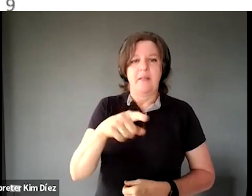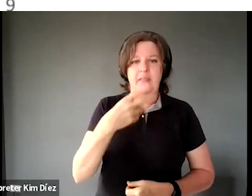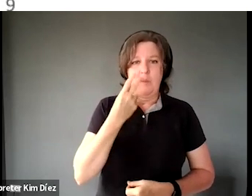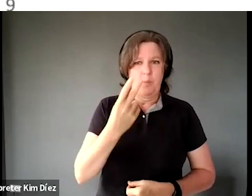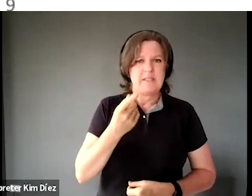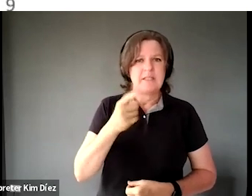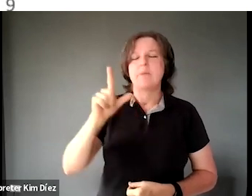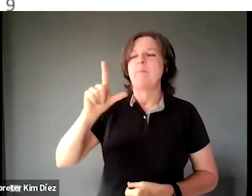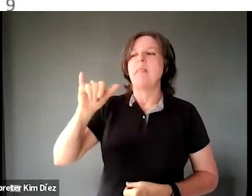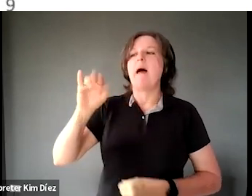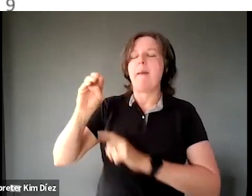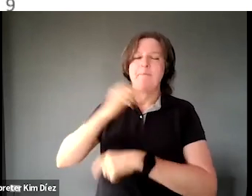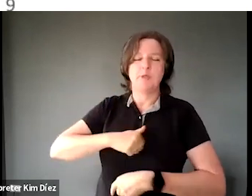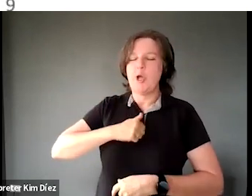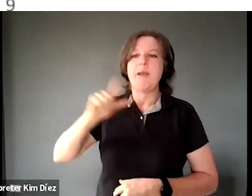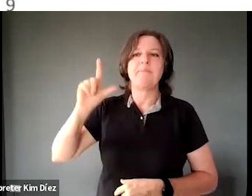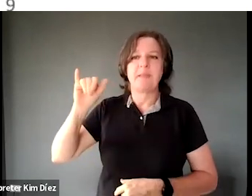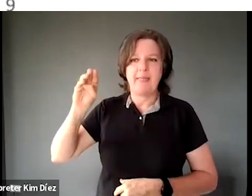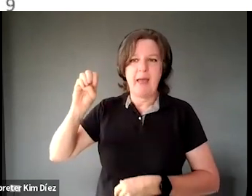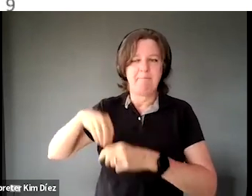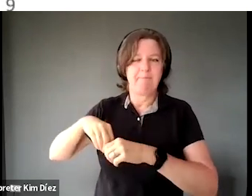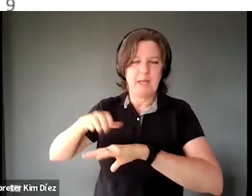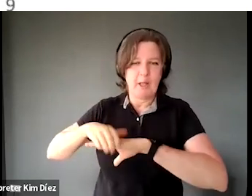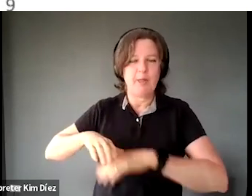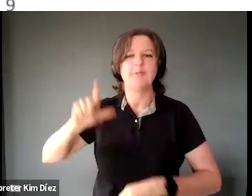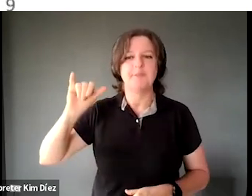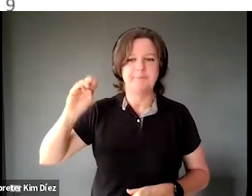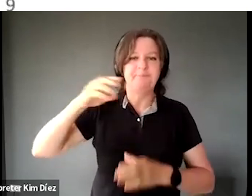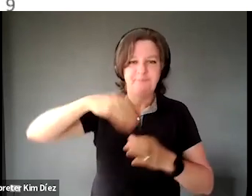lime at the month when the